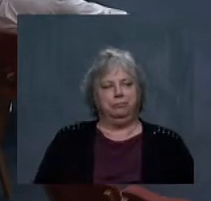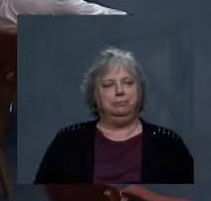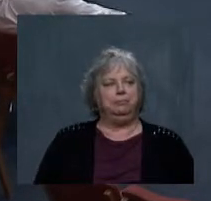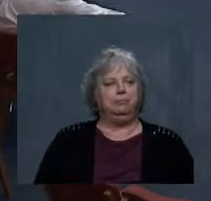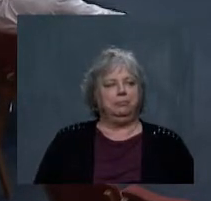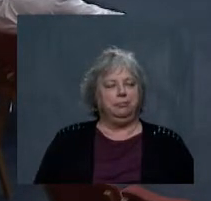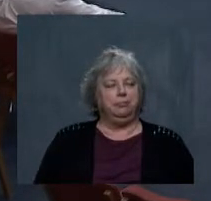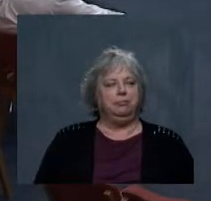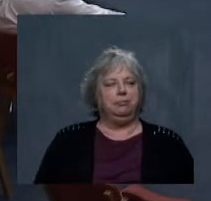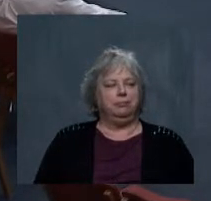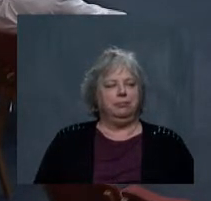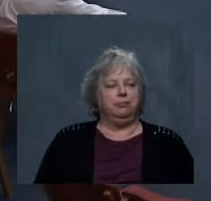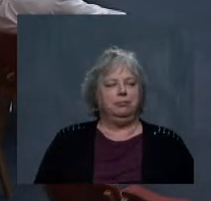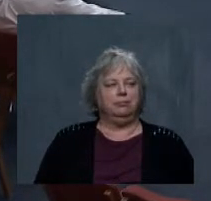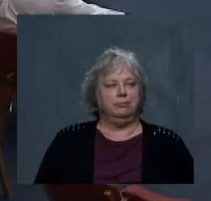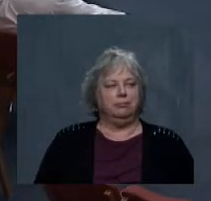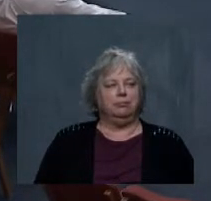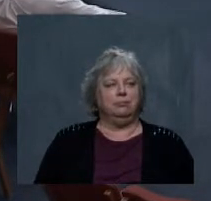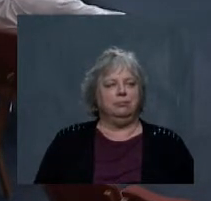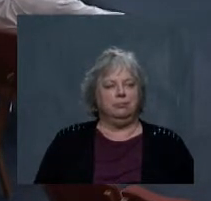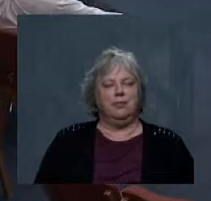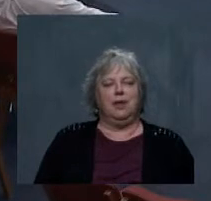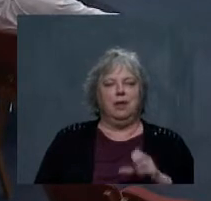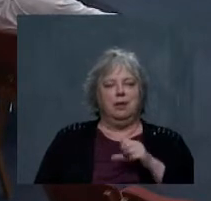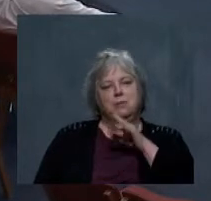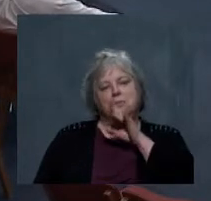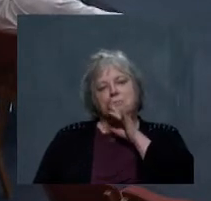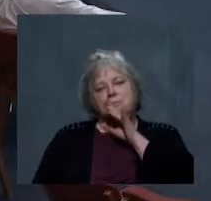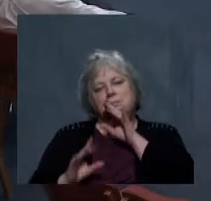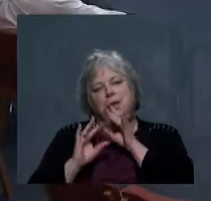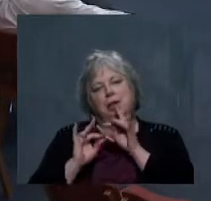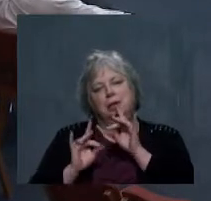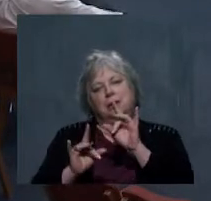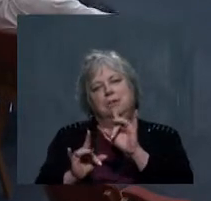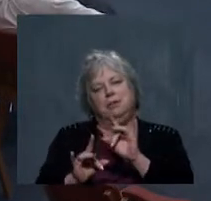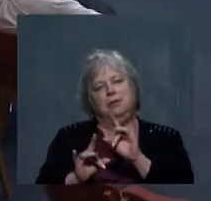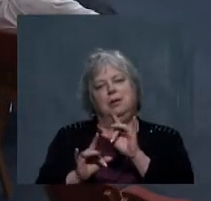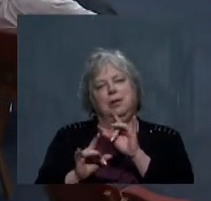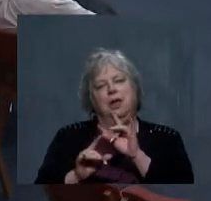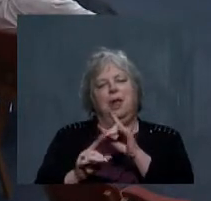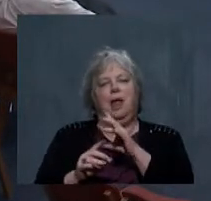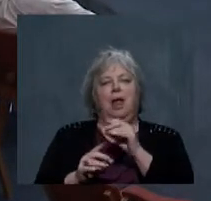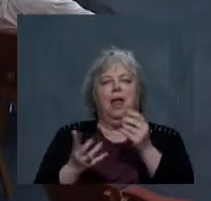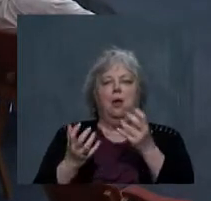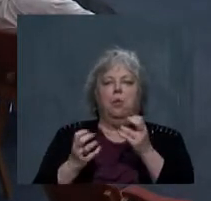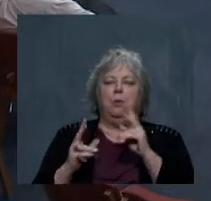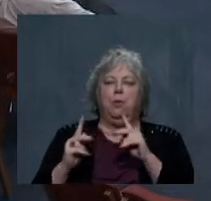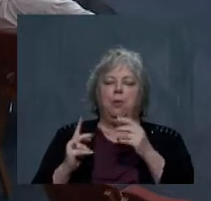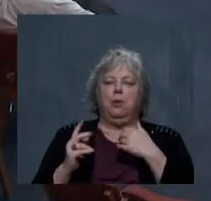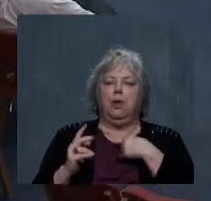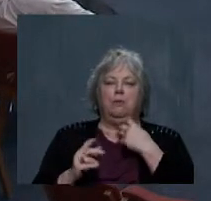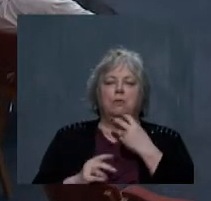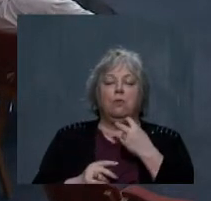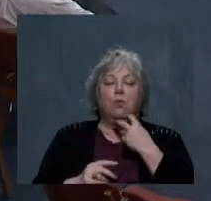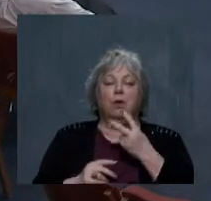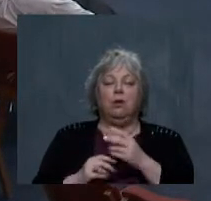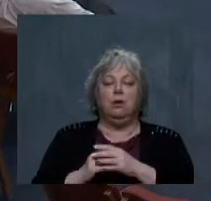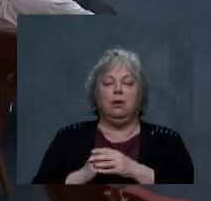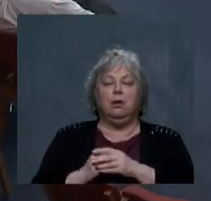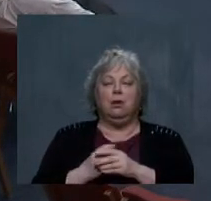So be as effective and expeditious as you can. I want people to have a voice,